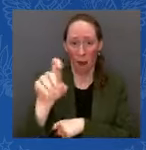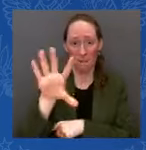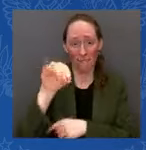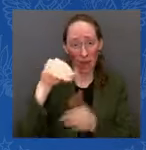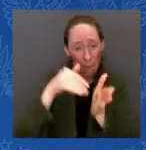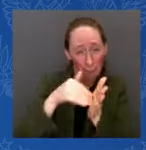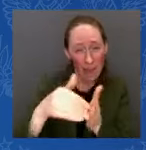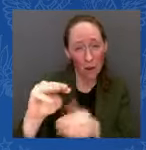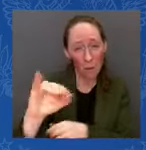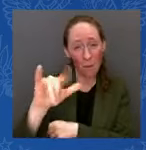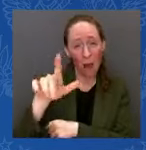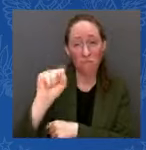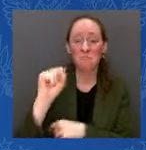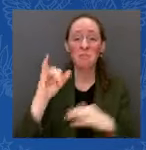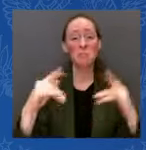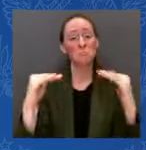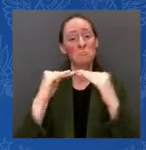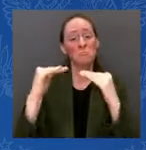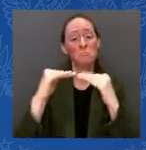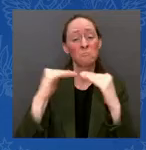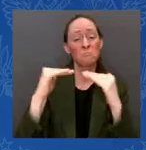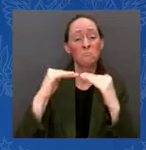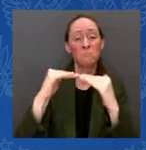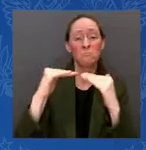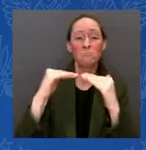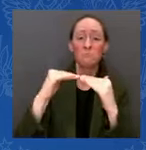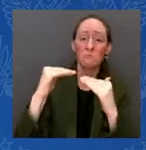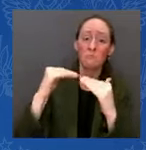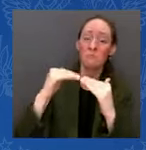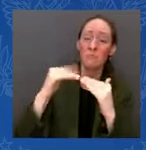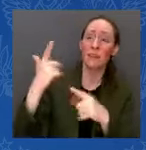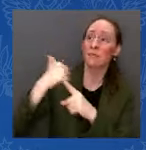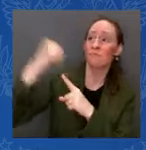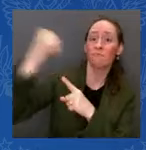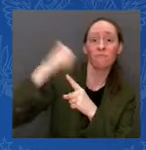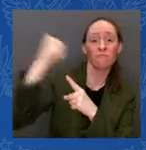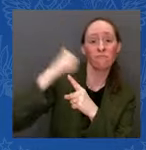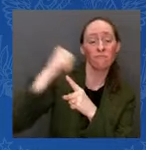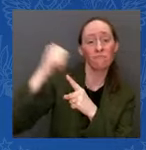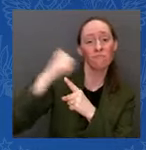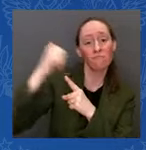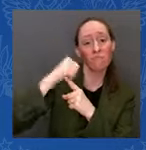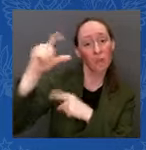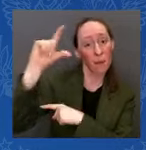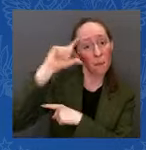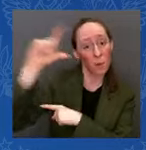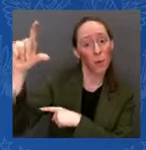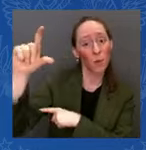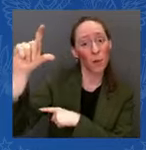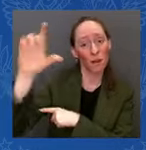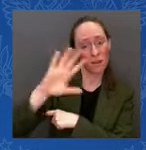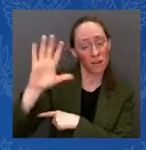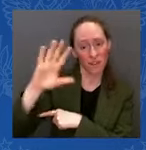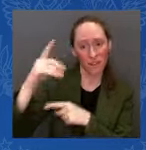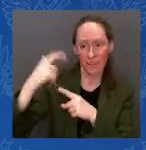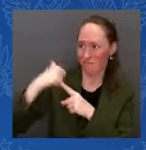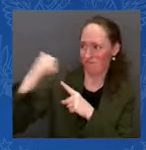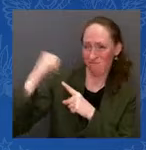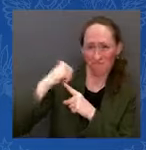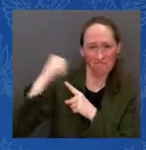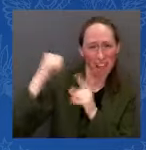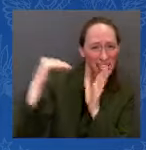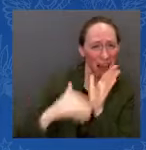how to get this sub to the moon, but we're working on it. And I've got to admit, our stewardship of naval nuclear